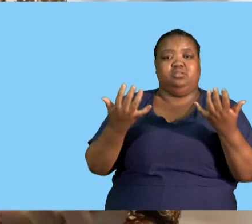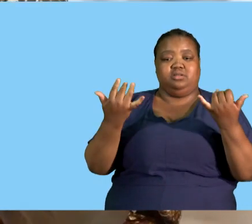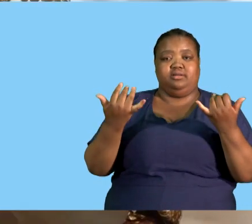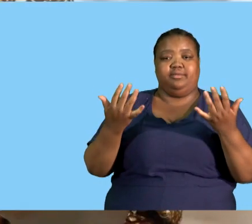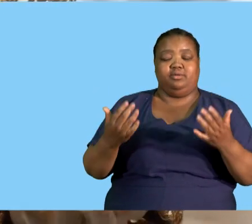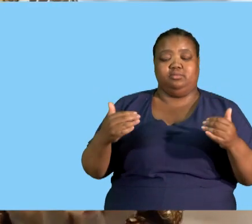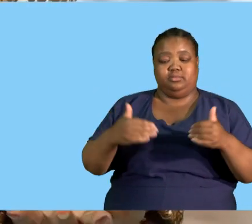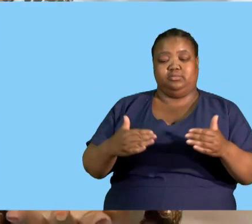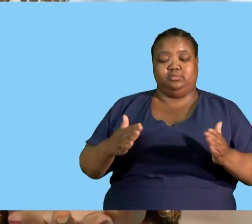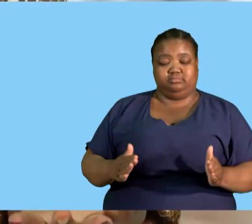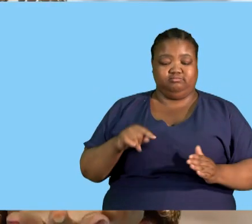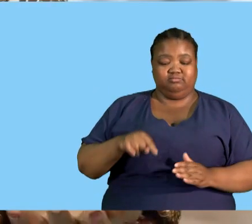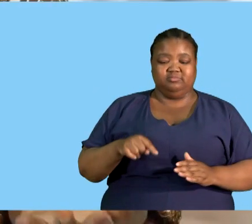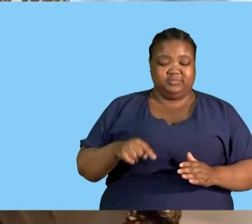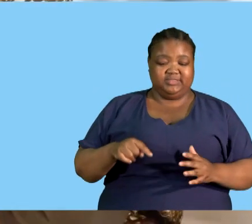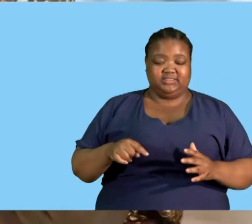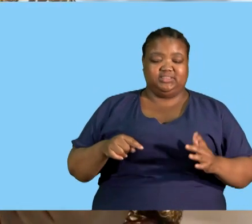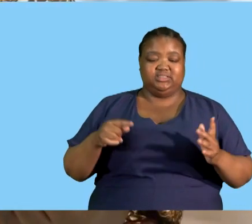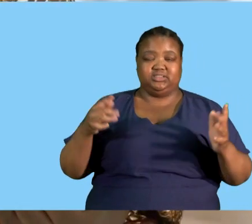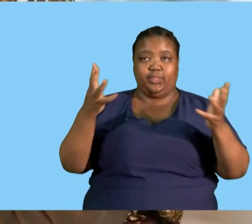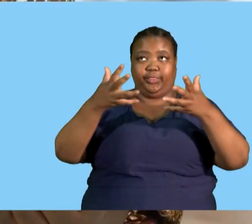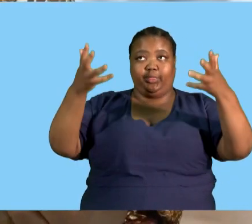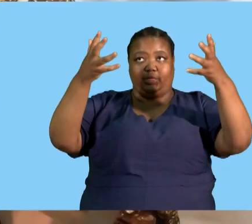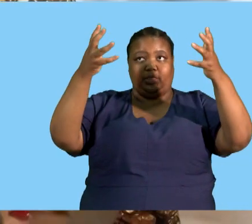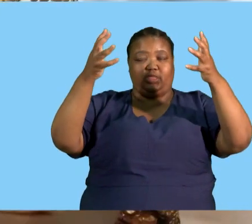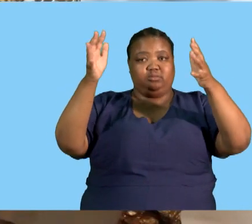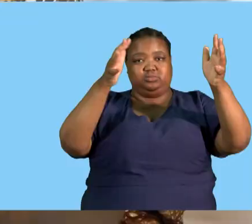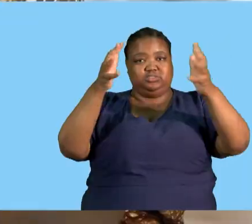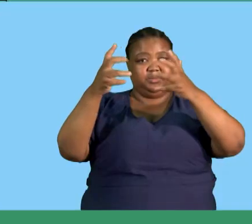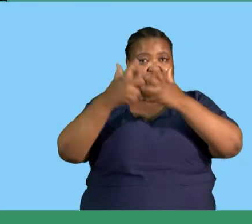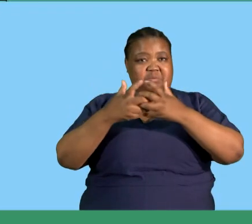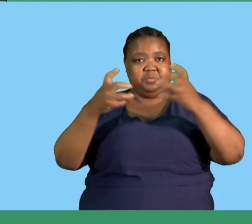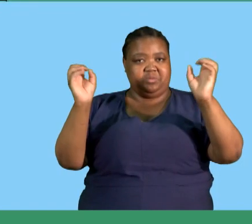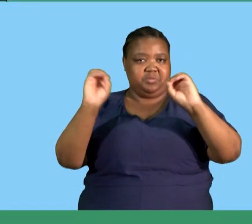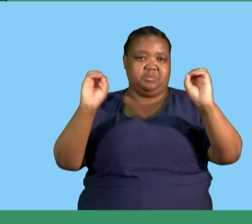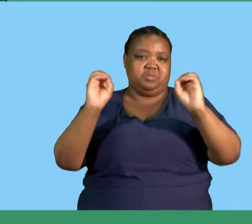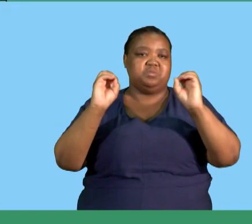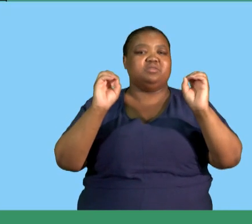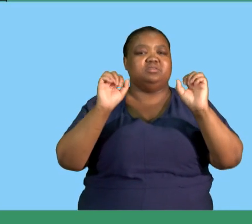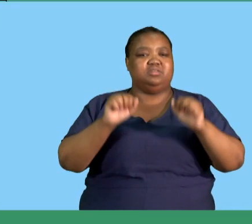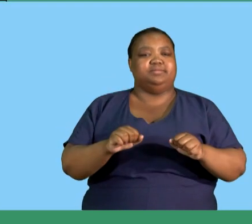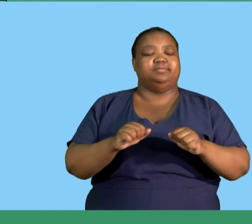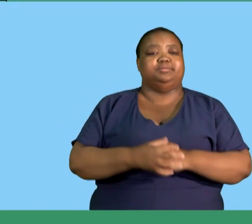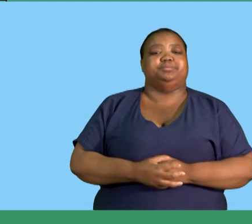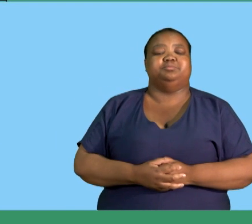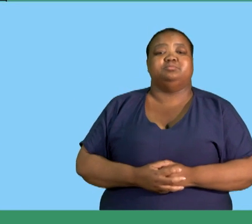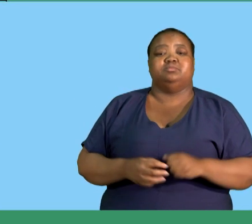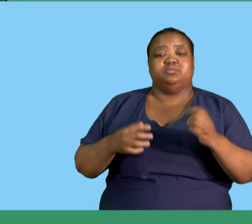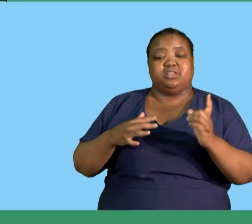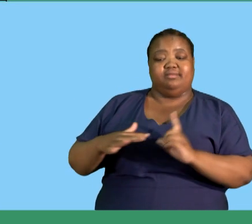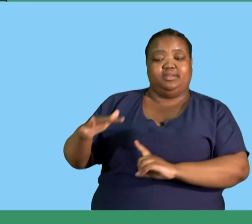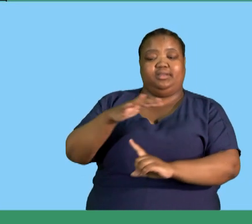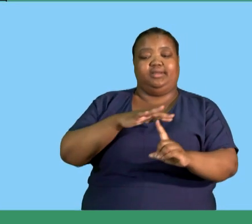of the packaging may not be environmentally friendly. So what should happen? Implement recycling measures to prevent pollution